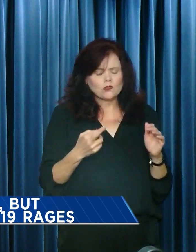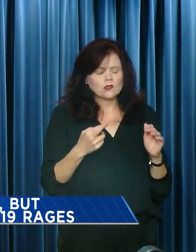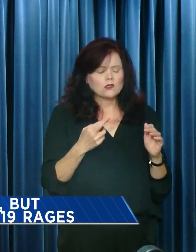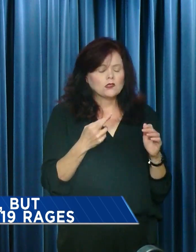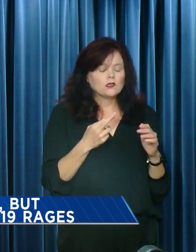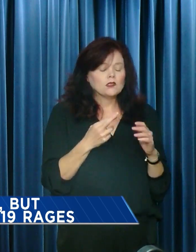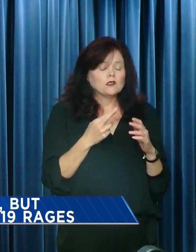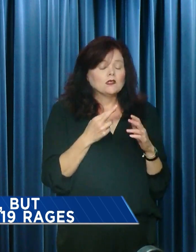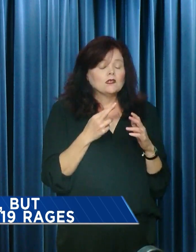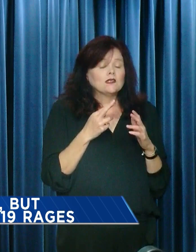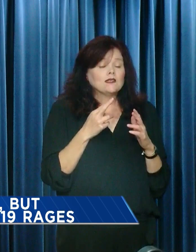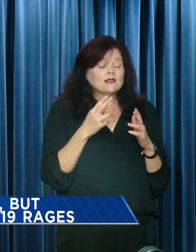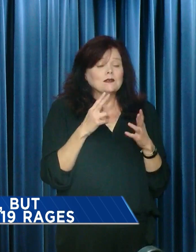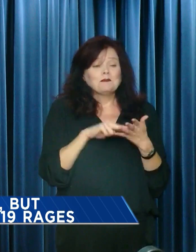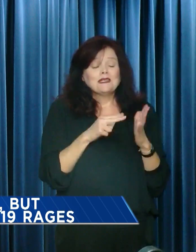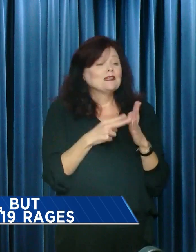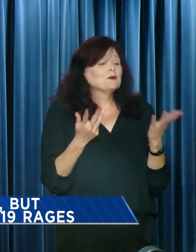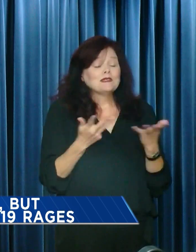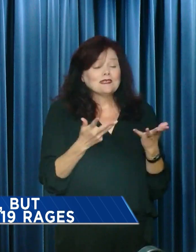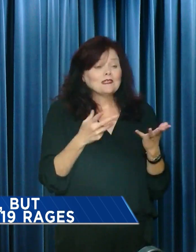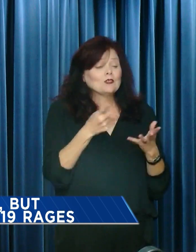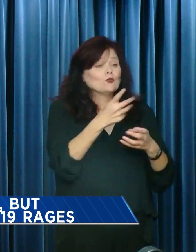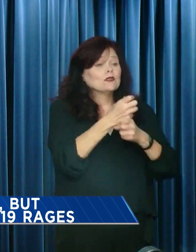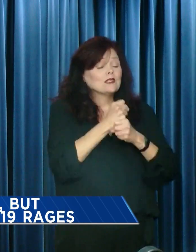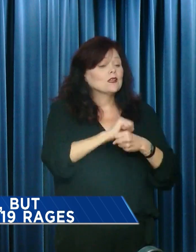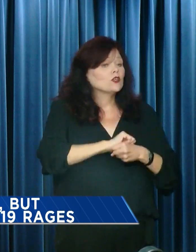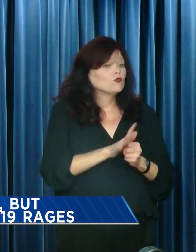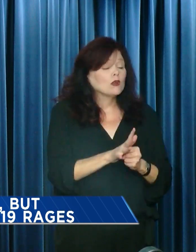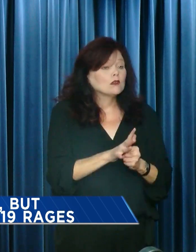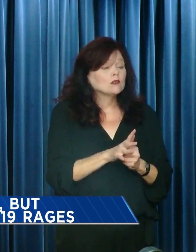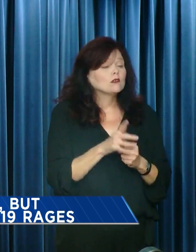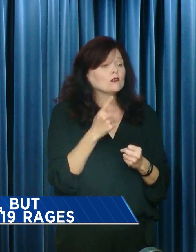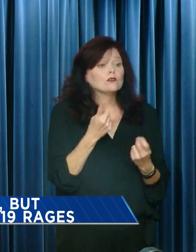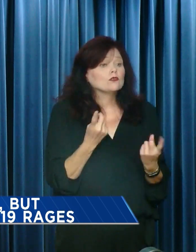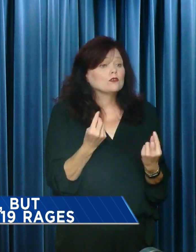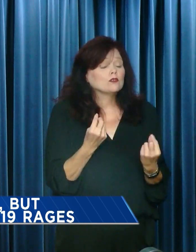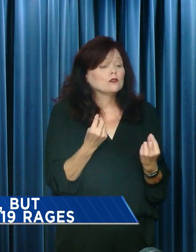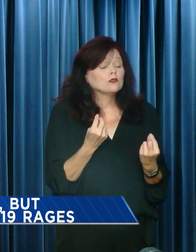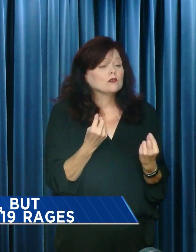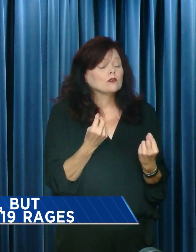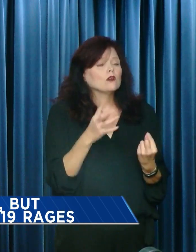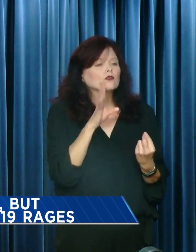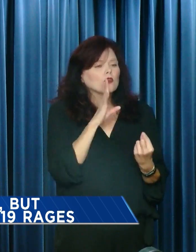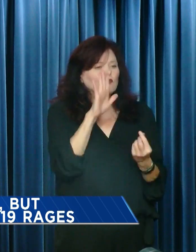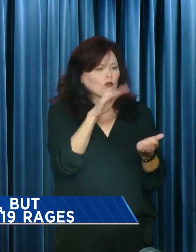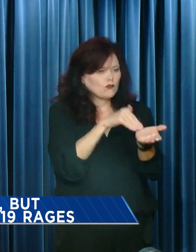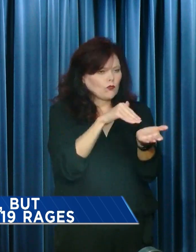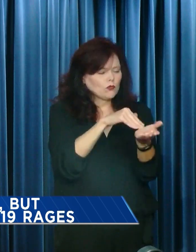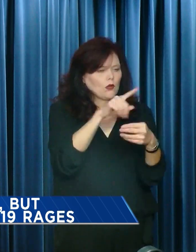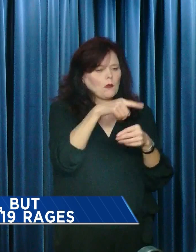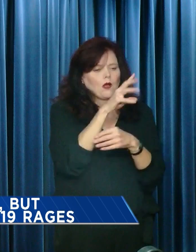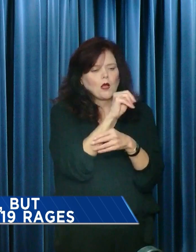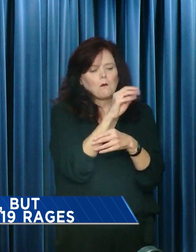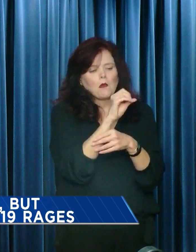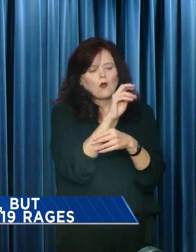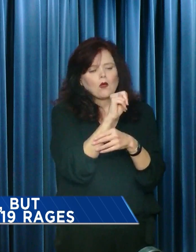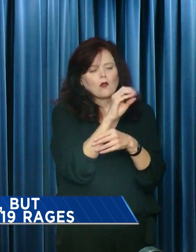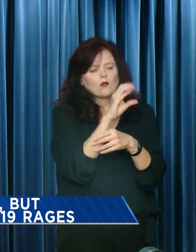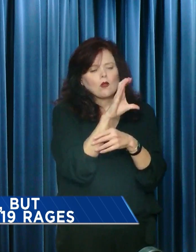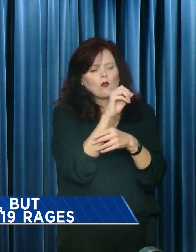The long and short of it is, if you get COVID, the first thing you do is talk to your doctor about